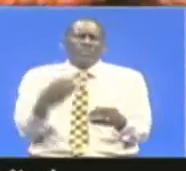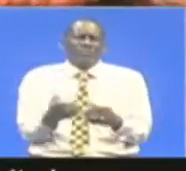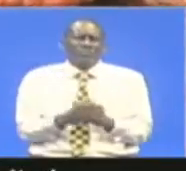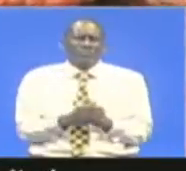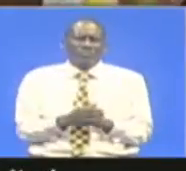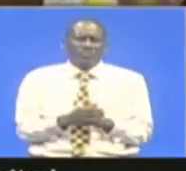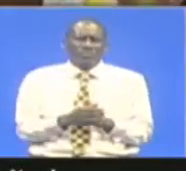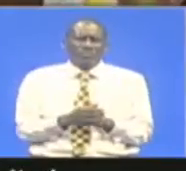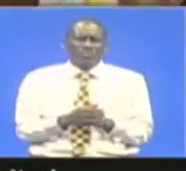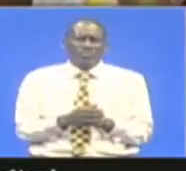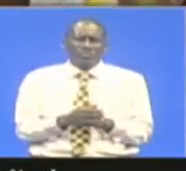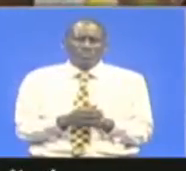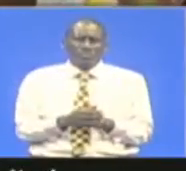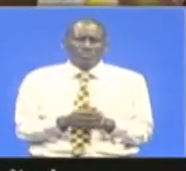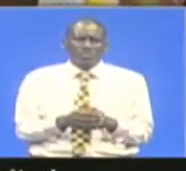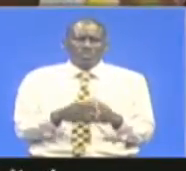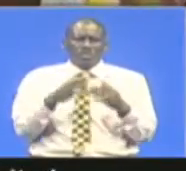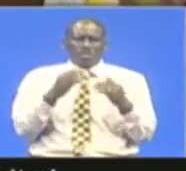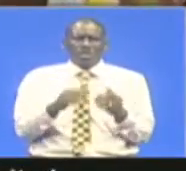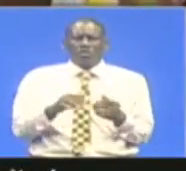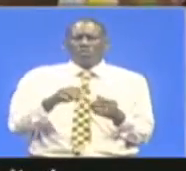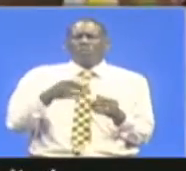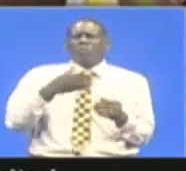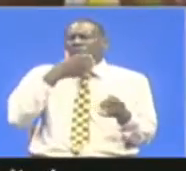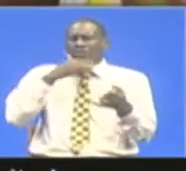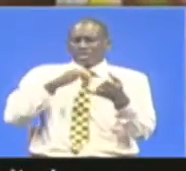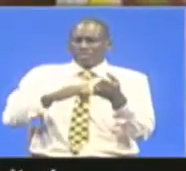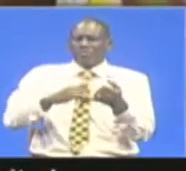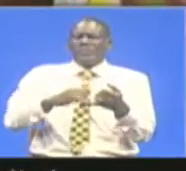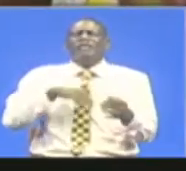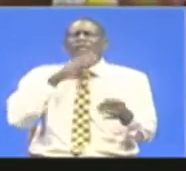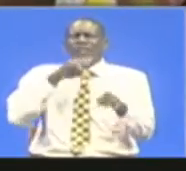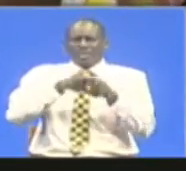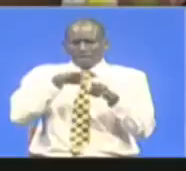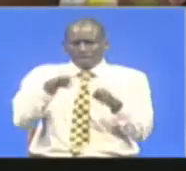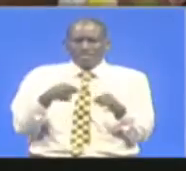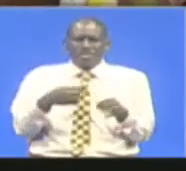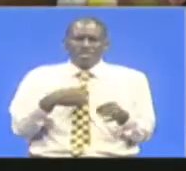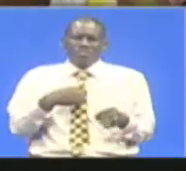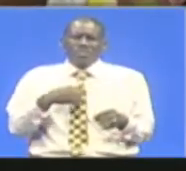hours on end. Joseph alienda tu hivo. Nilisikia tu hati.